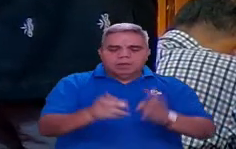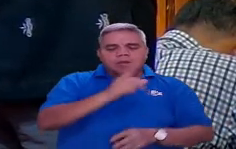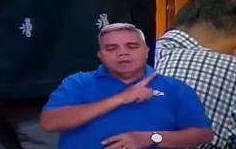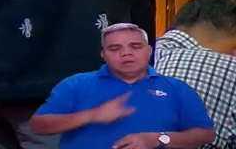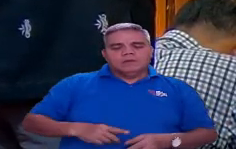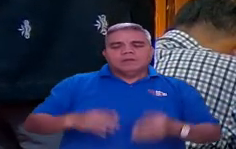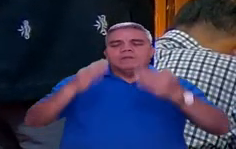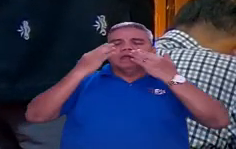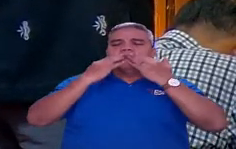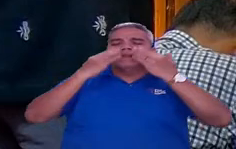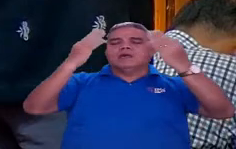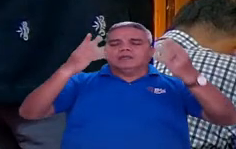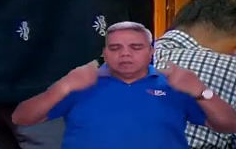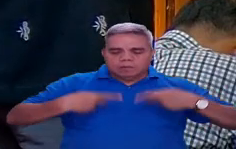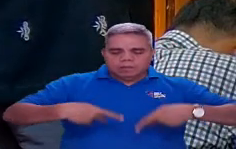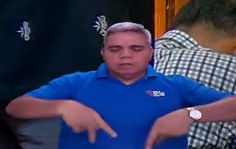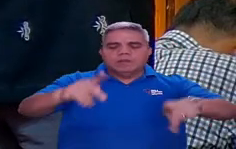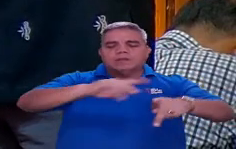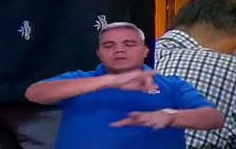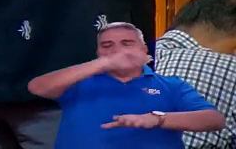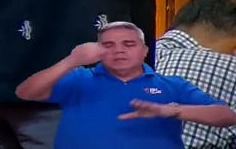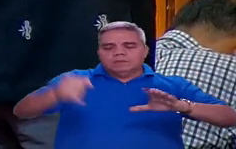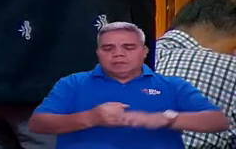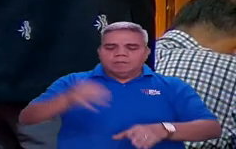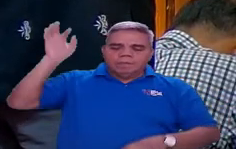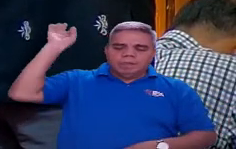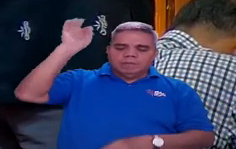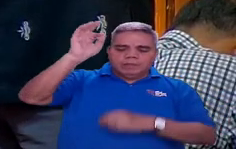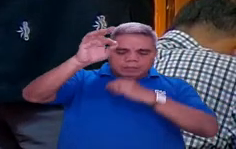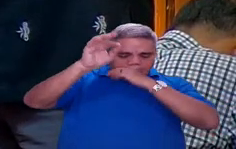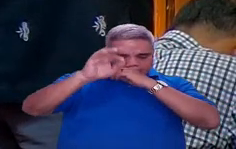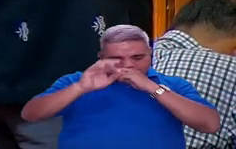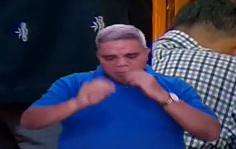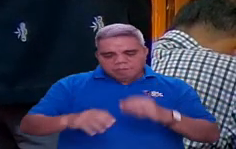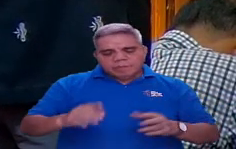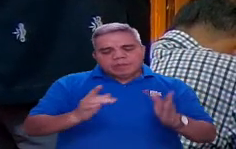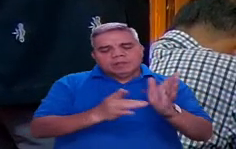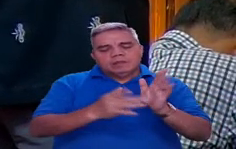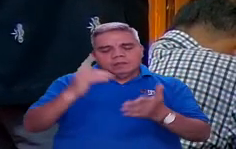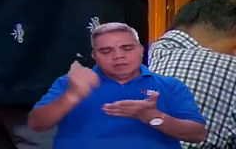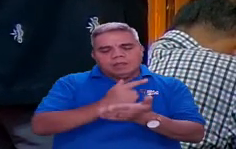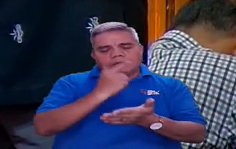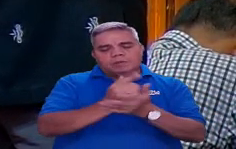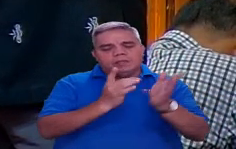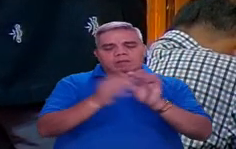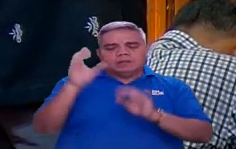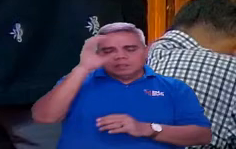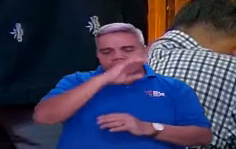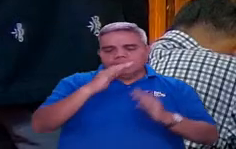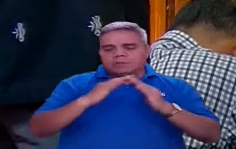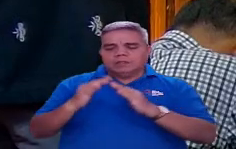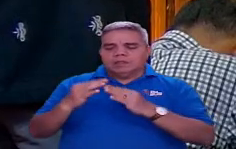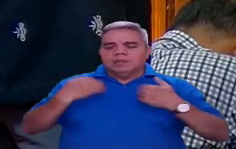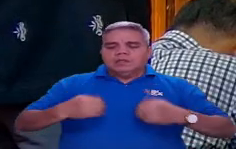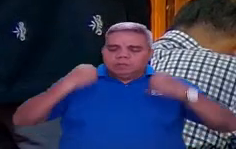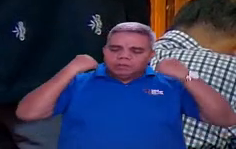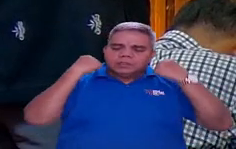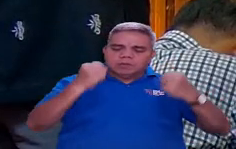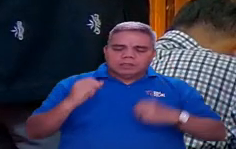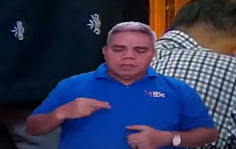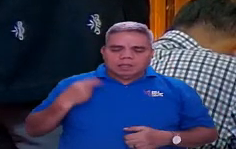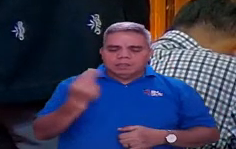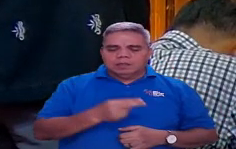Lord, I thank you that you have allowed us to be involved in preaching the gospel here in Cebu City. And I pray that you will strengthen